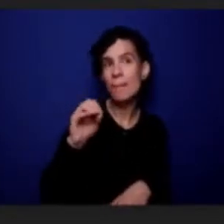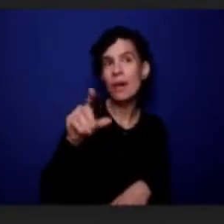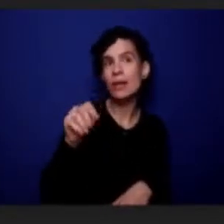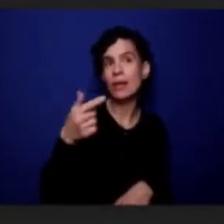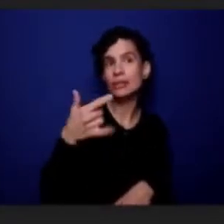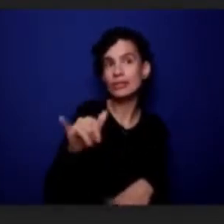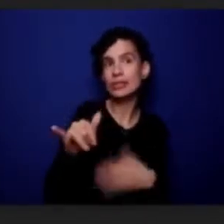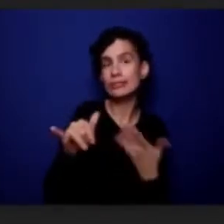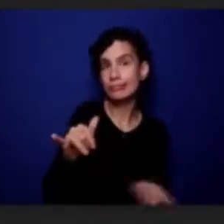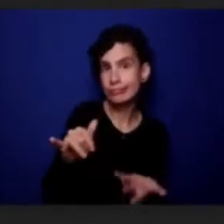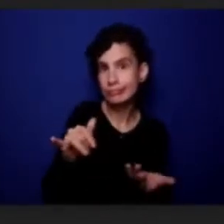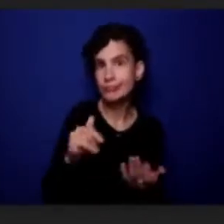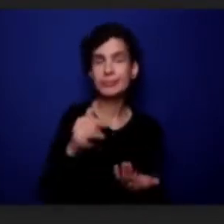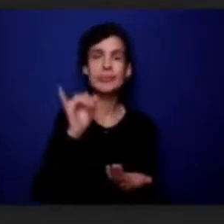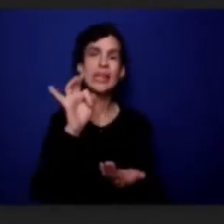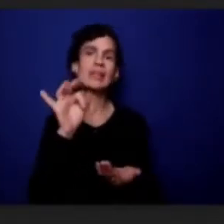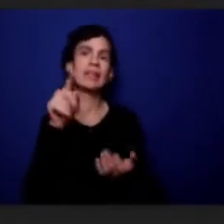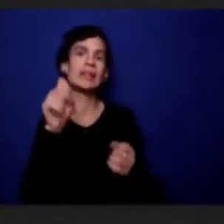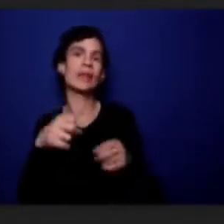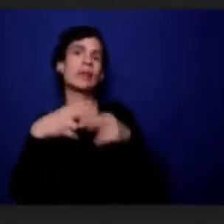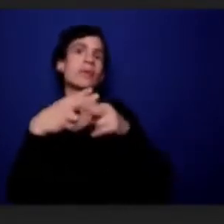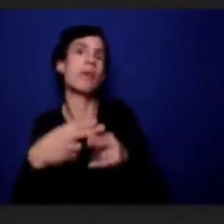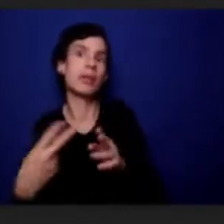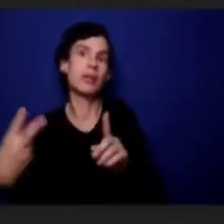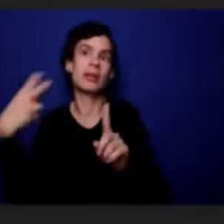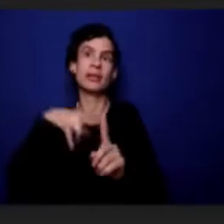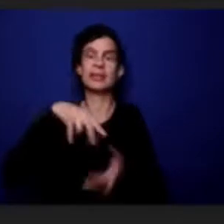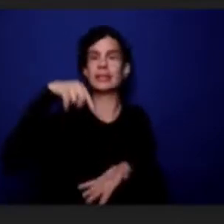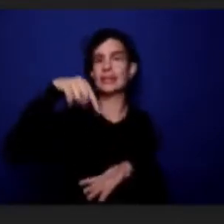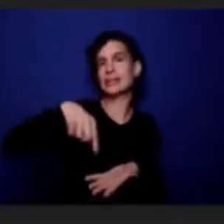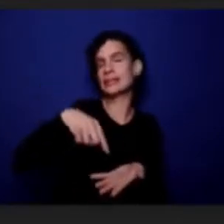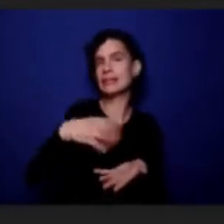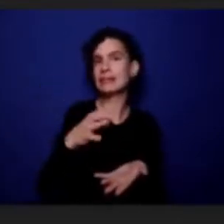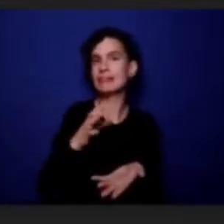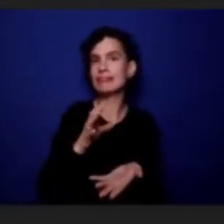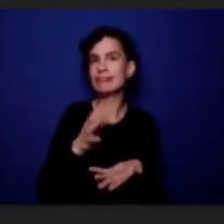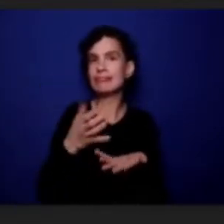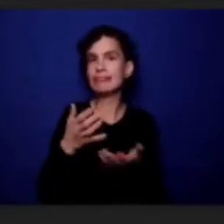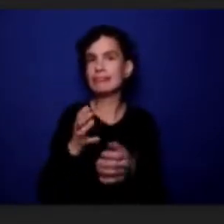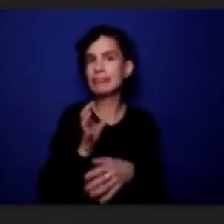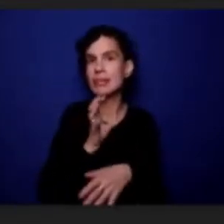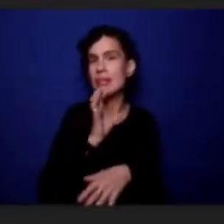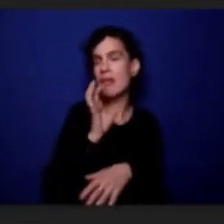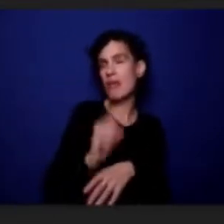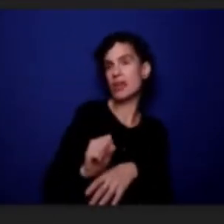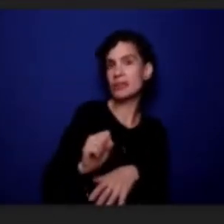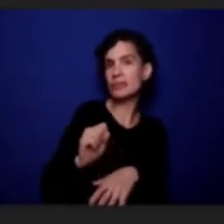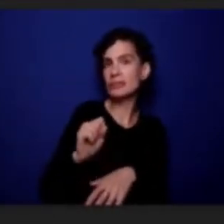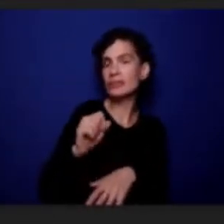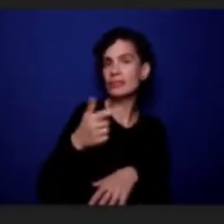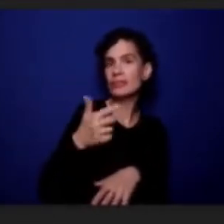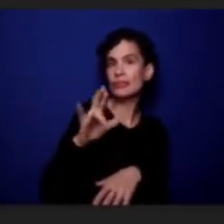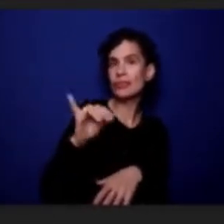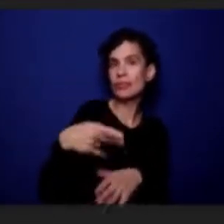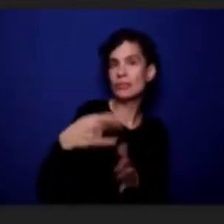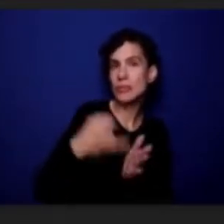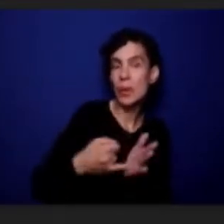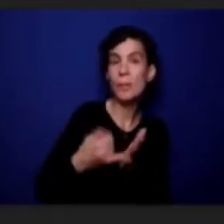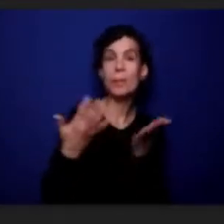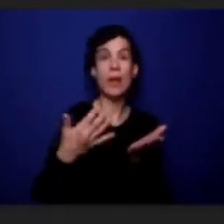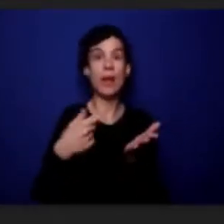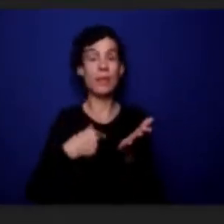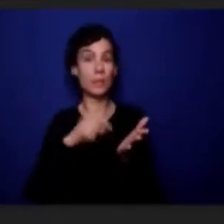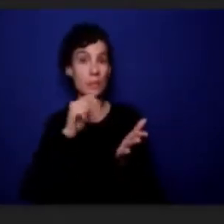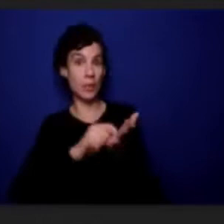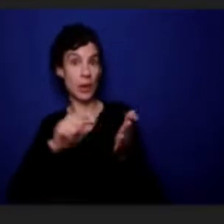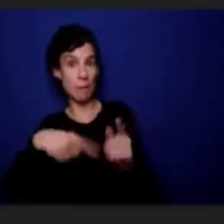ways, which is related to, I guess, the sort of phenomenological turn, if we can call it that, in ancient Greek art. But I